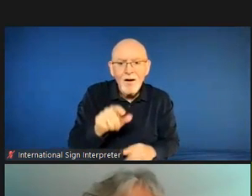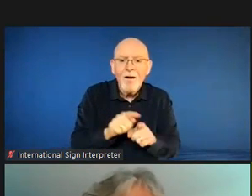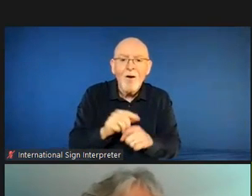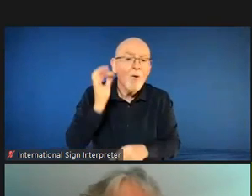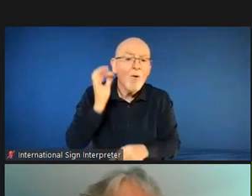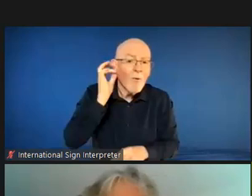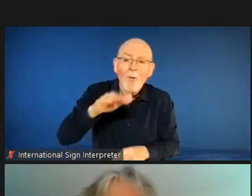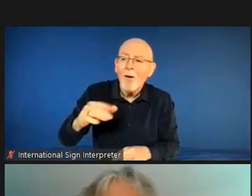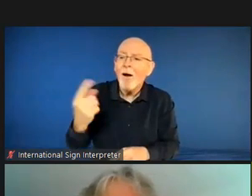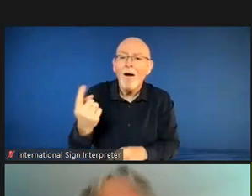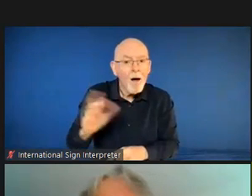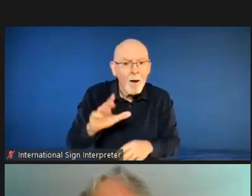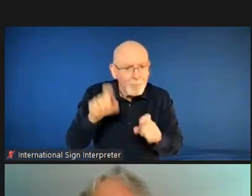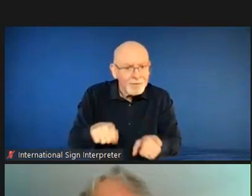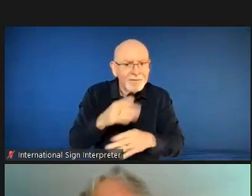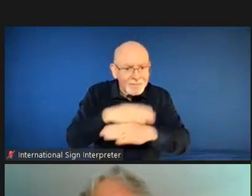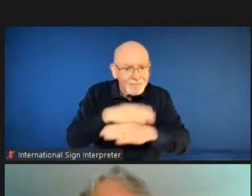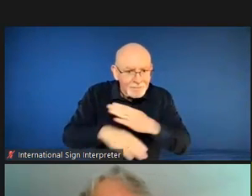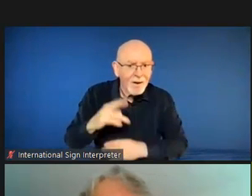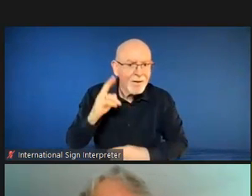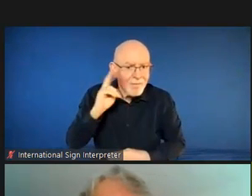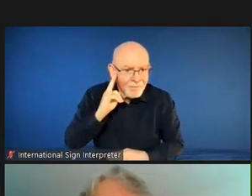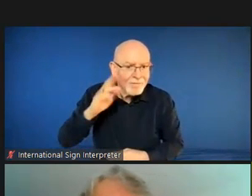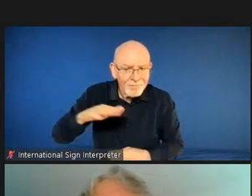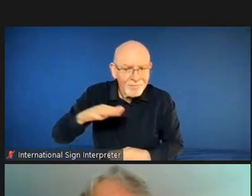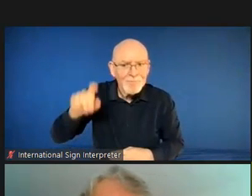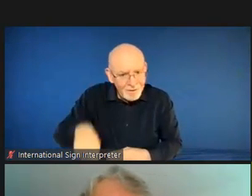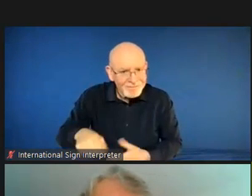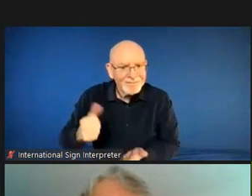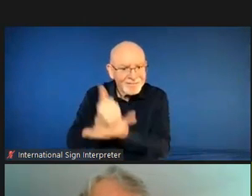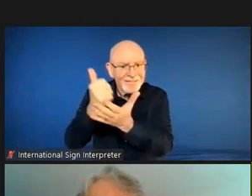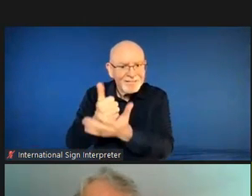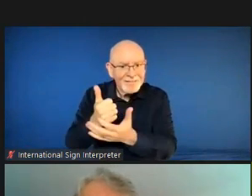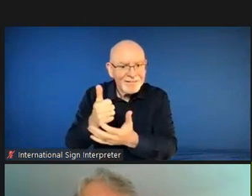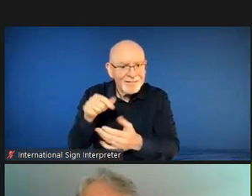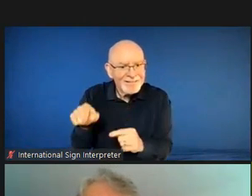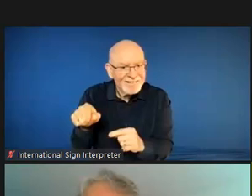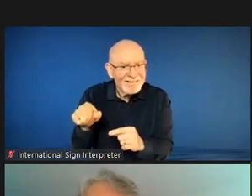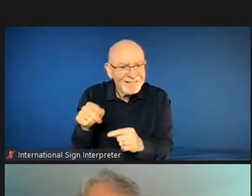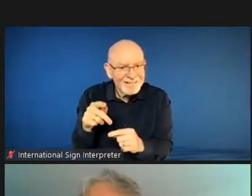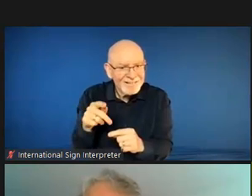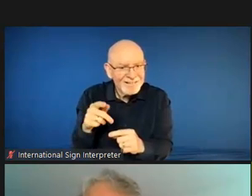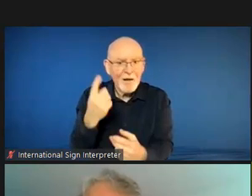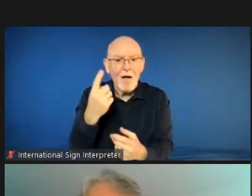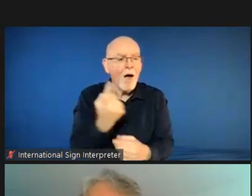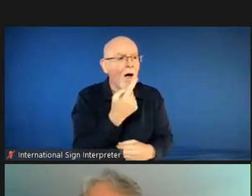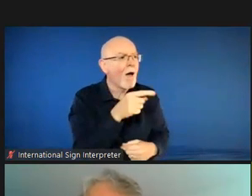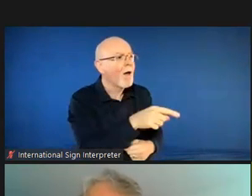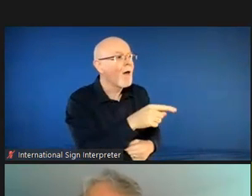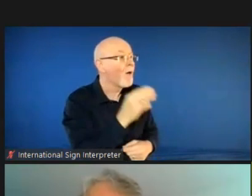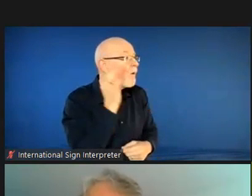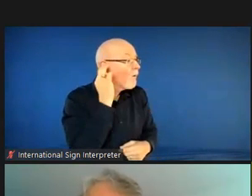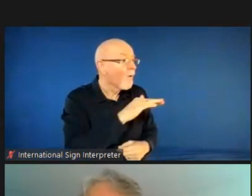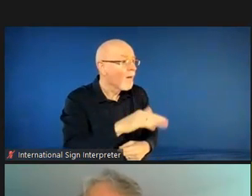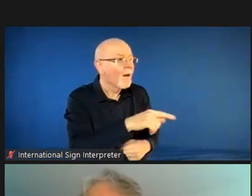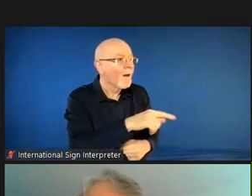and then there'll be new opportunities. So I think for next year, the opportunities we should have in mind, there's two.